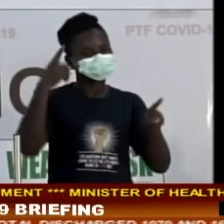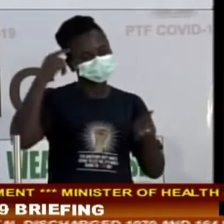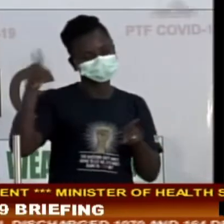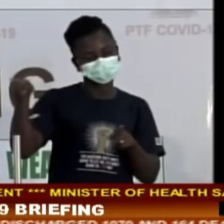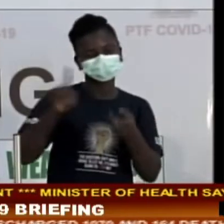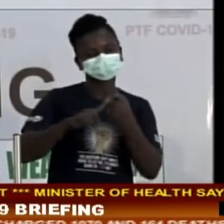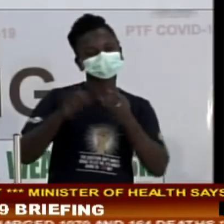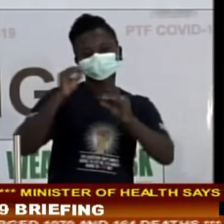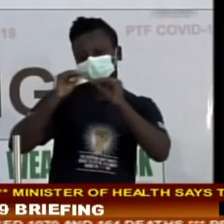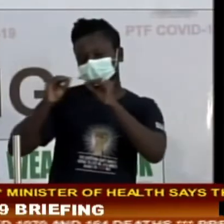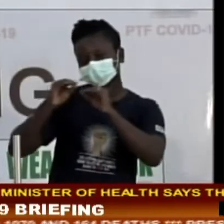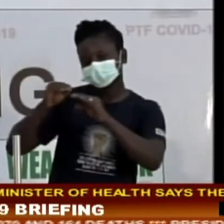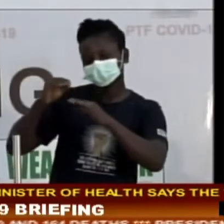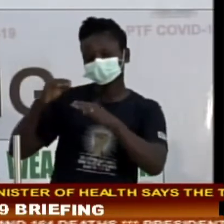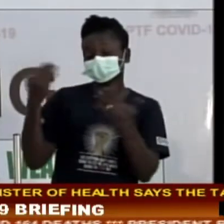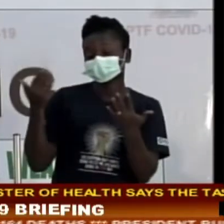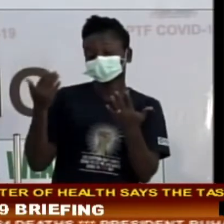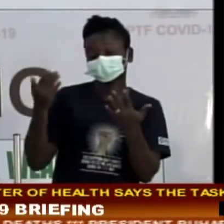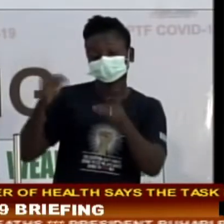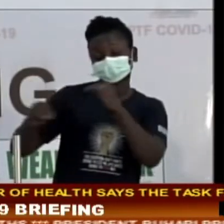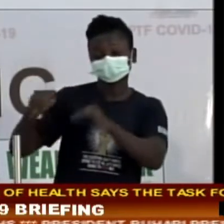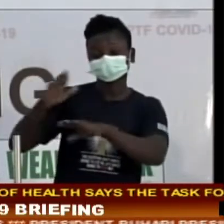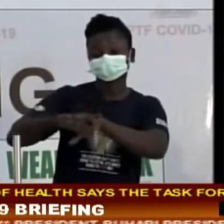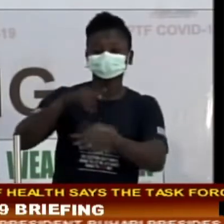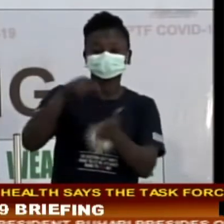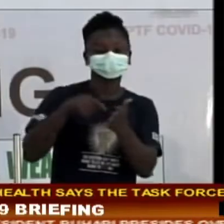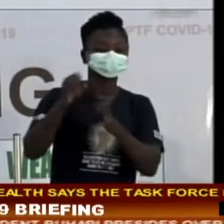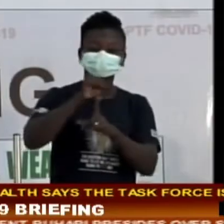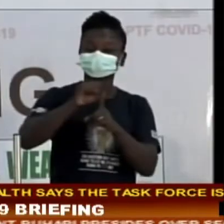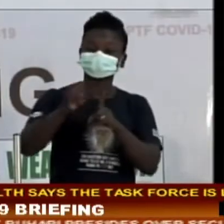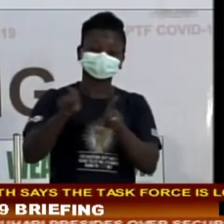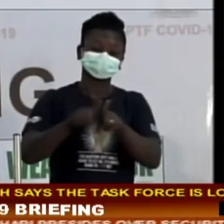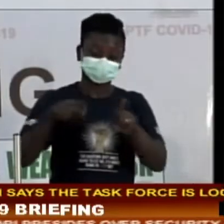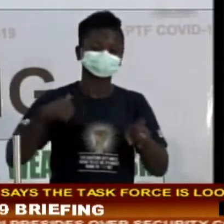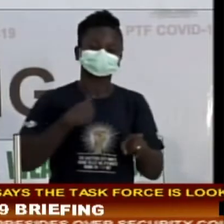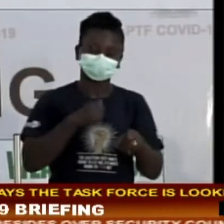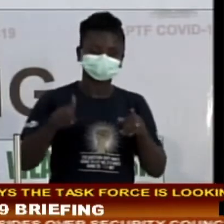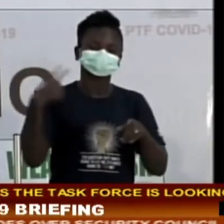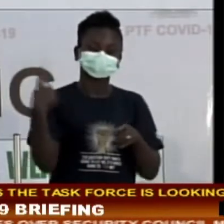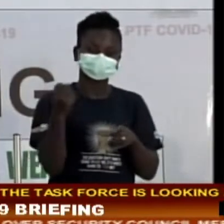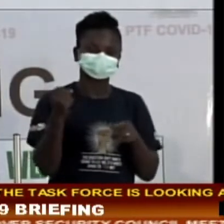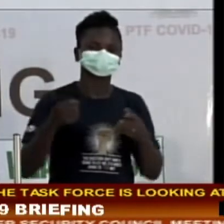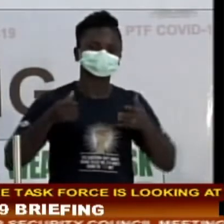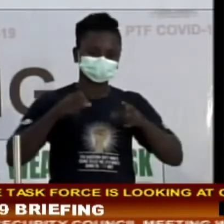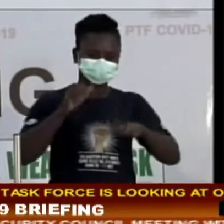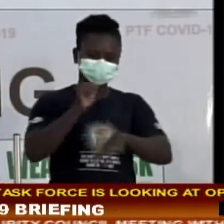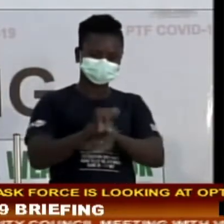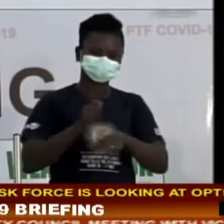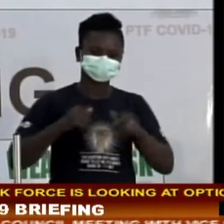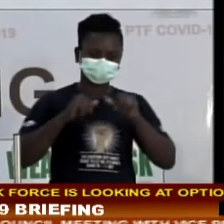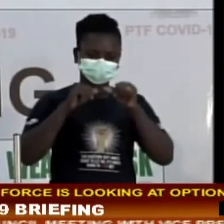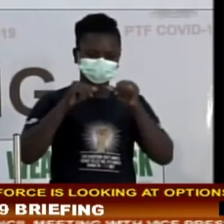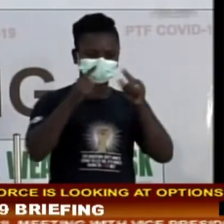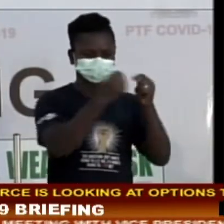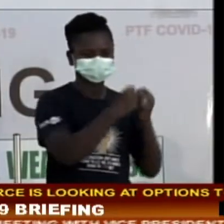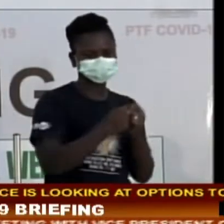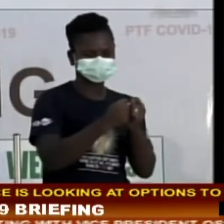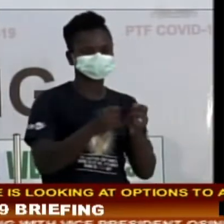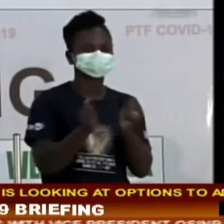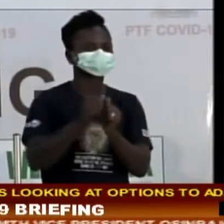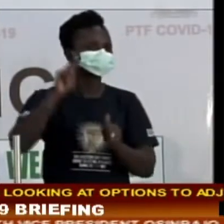situation but as we are always working together with the Nigerian governor